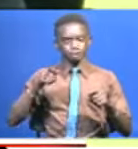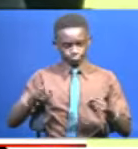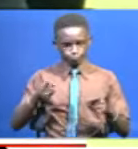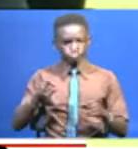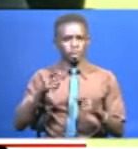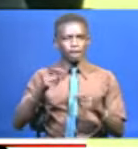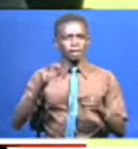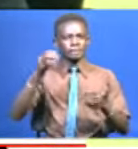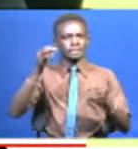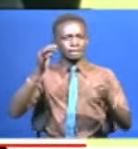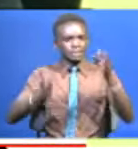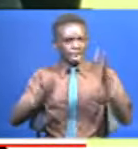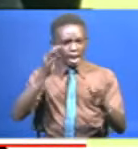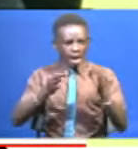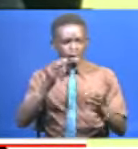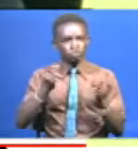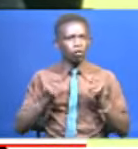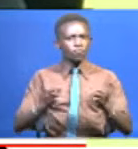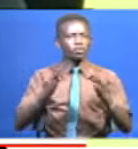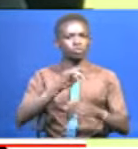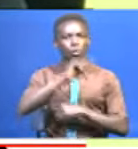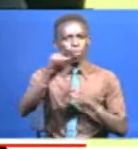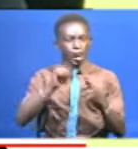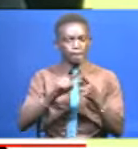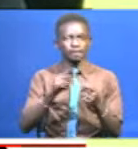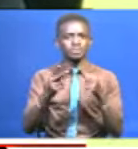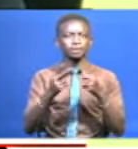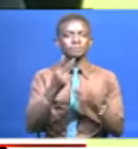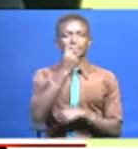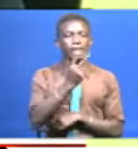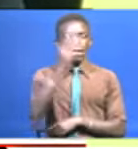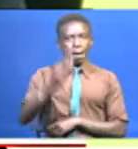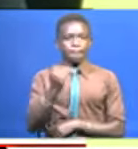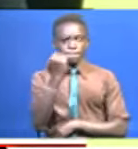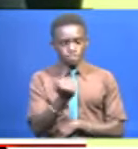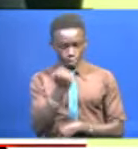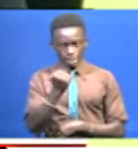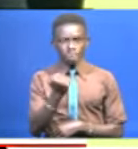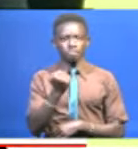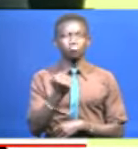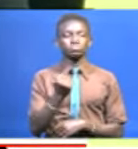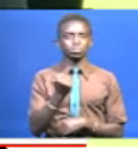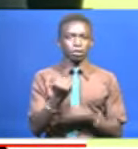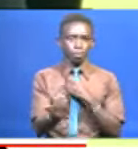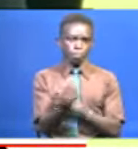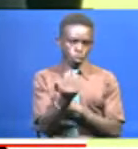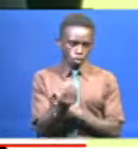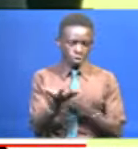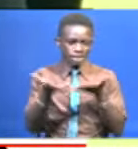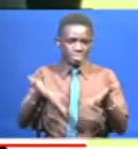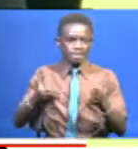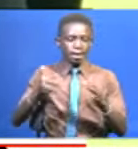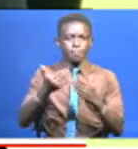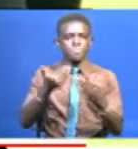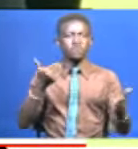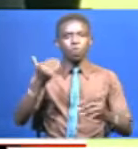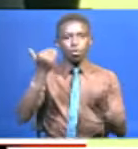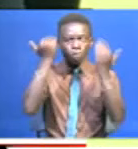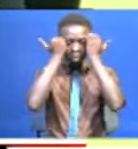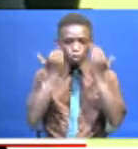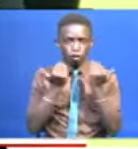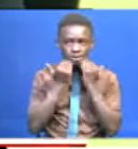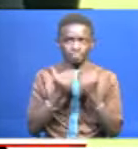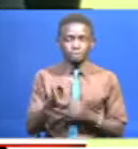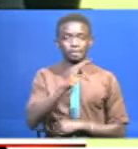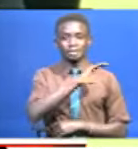May at 11 in the morning here before this court. And the